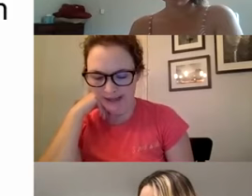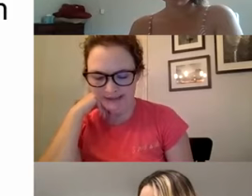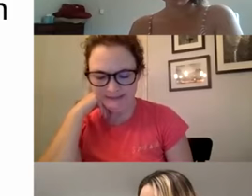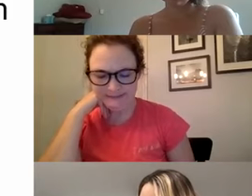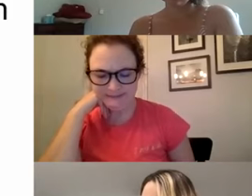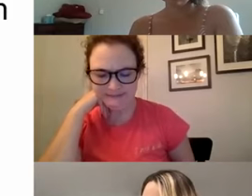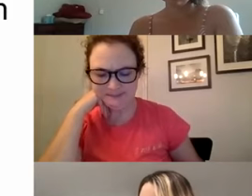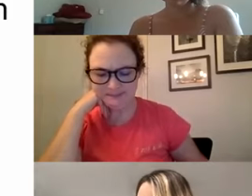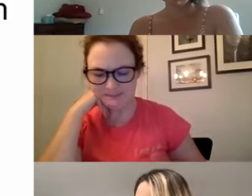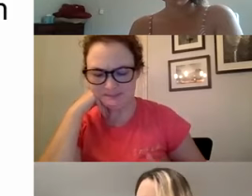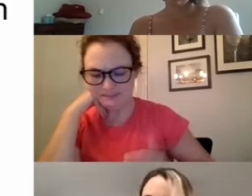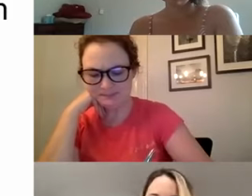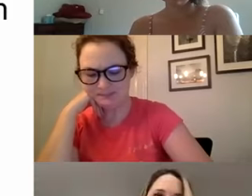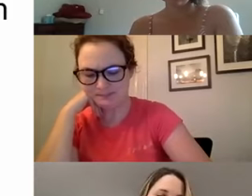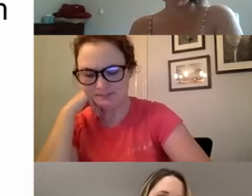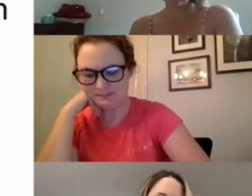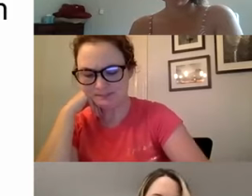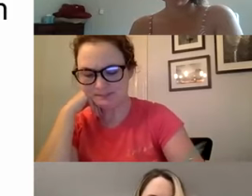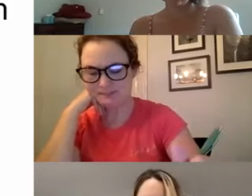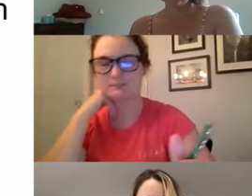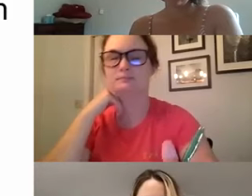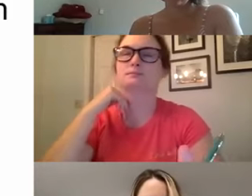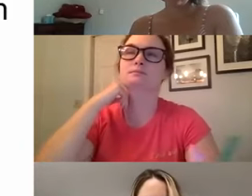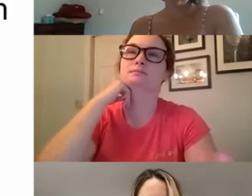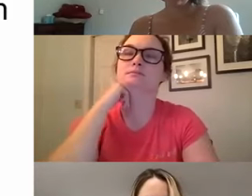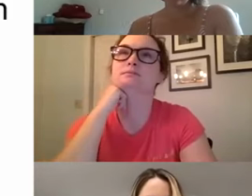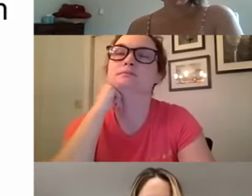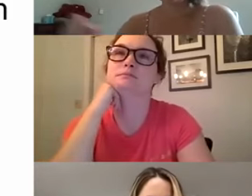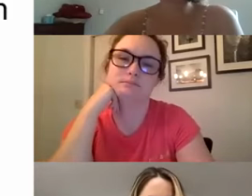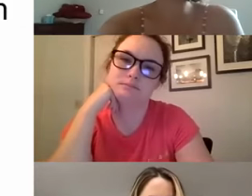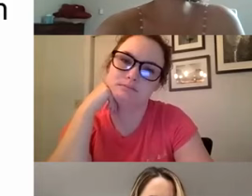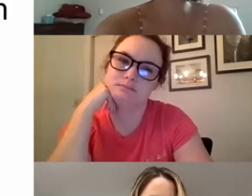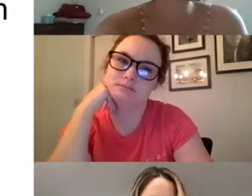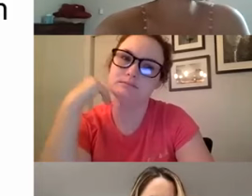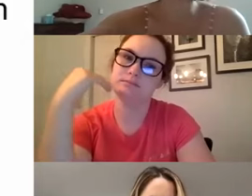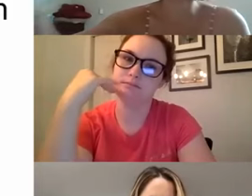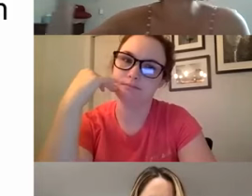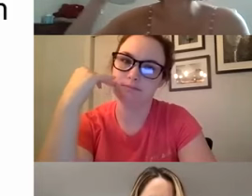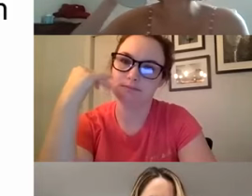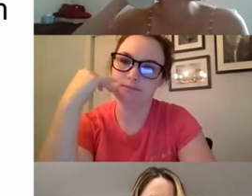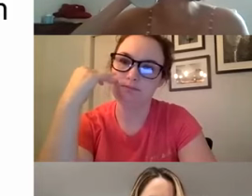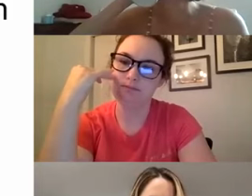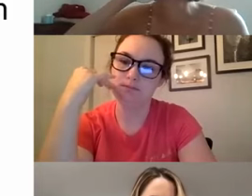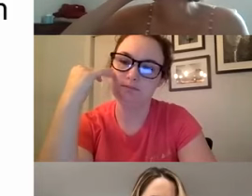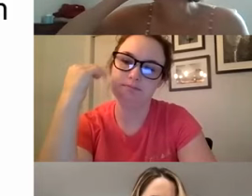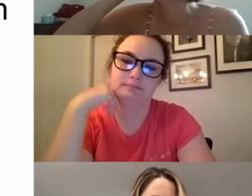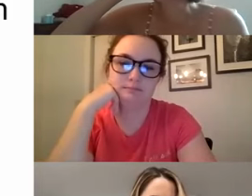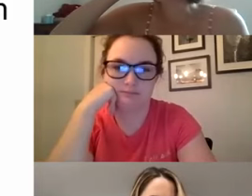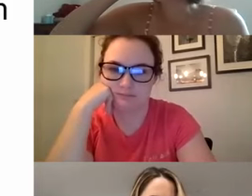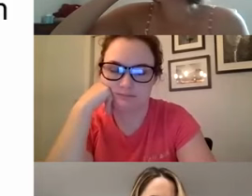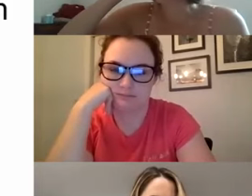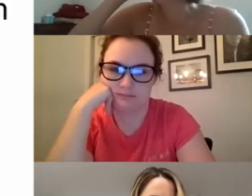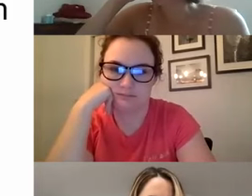Again, here's a perfect example. If you just said that in translation, you change the language and in transcription, the language is the